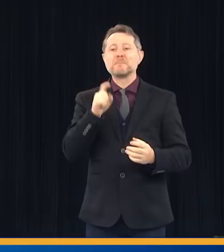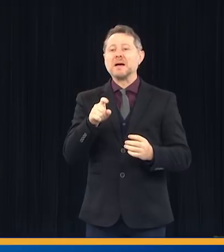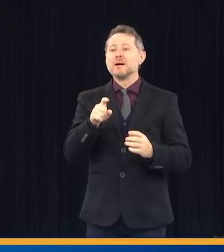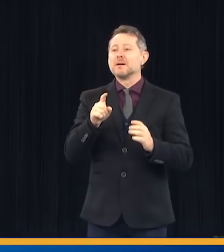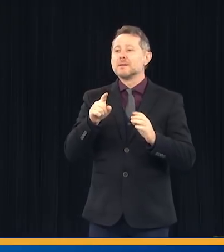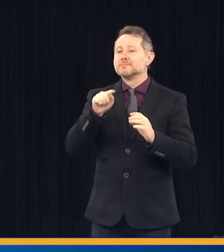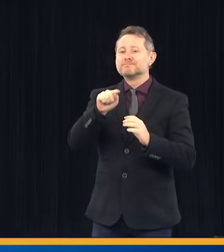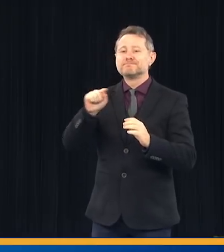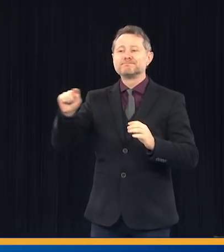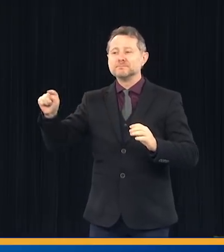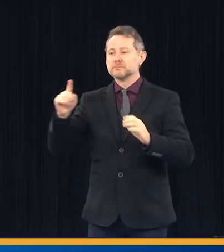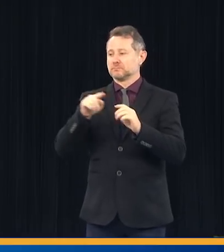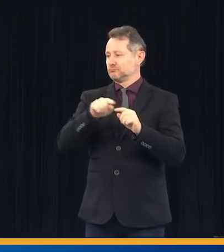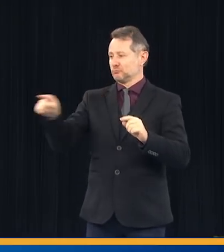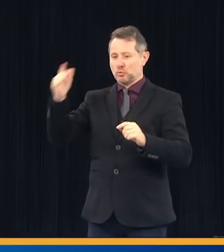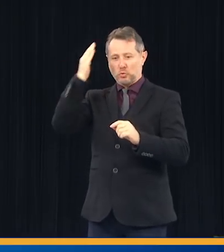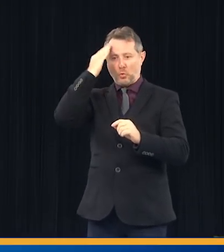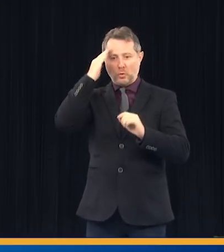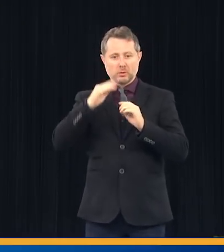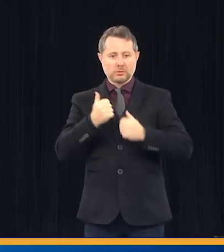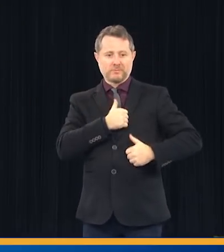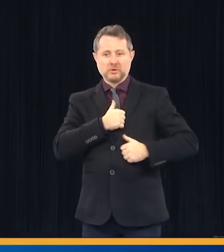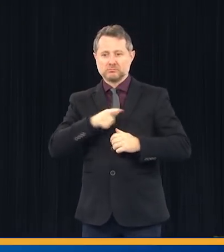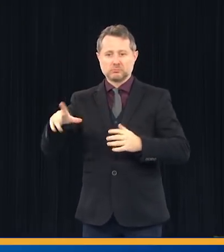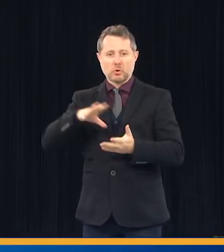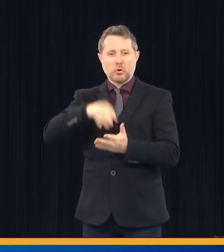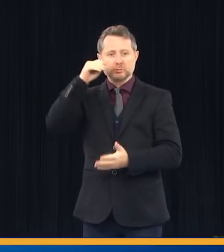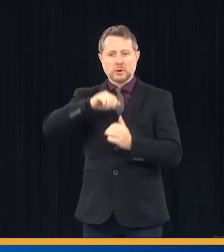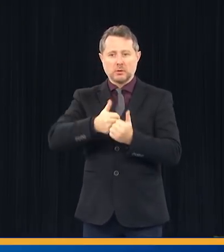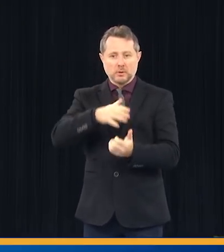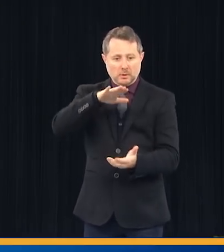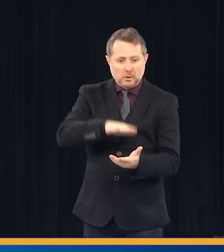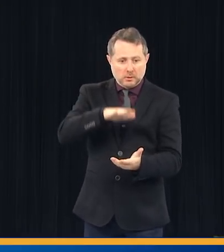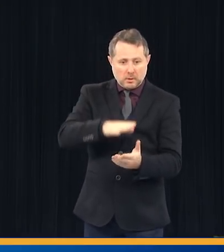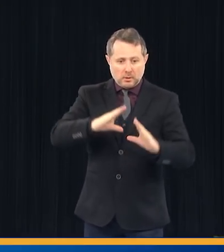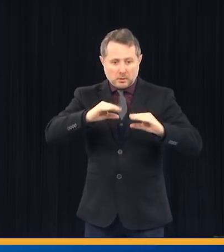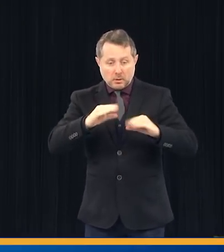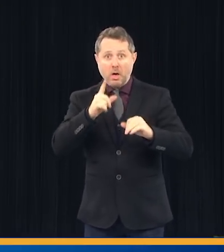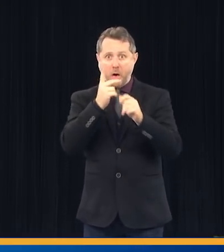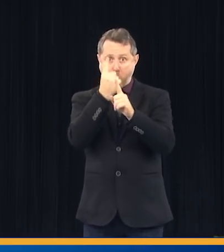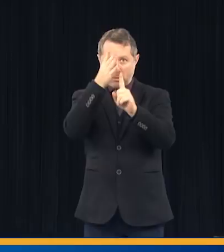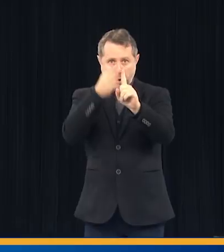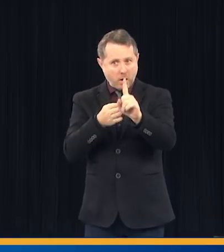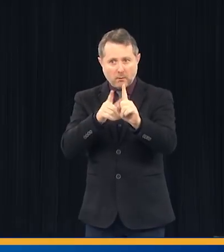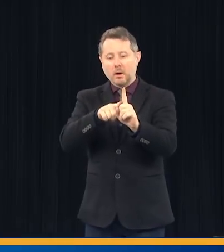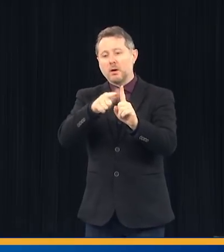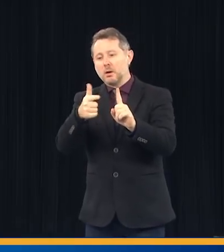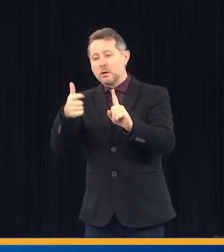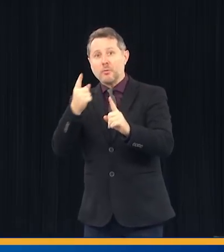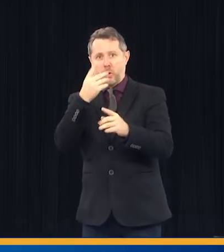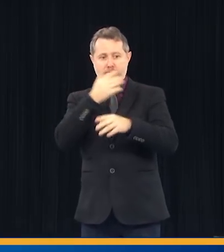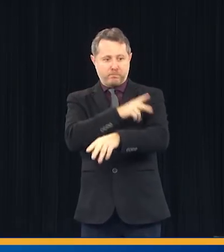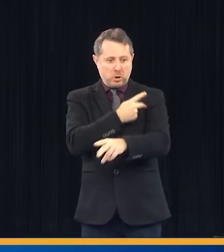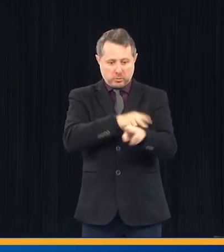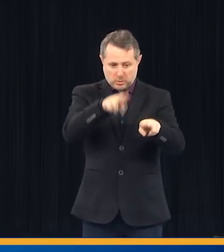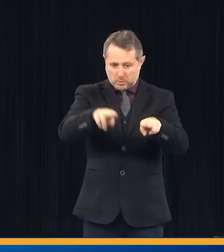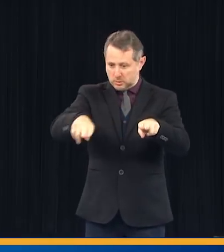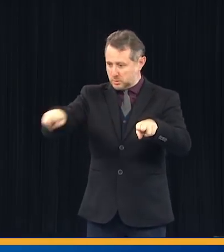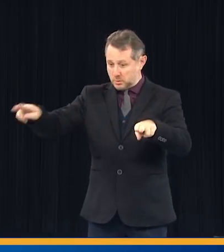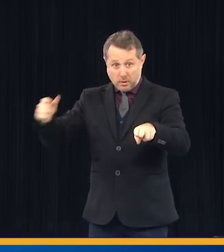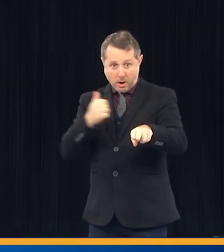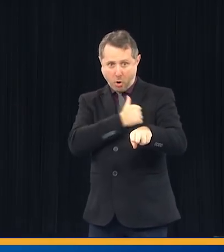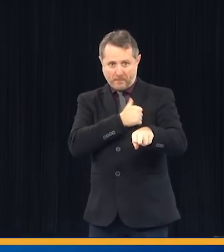this 24 hours a day for each patient, right? So